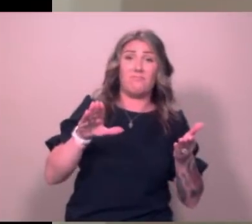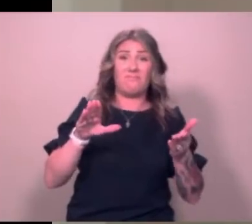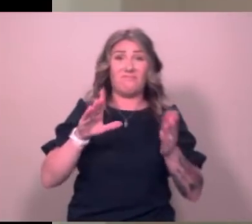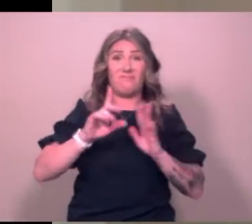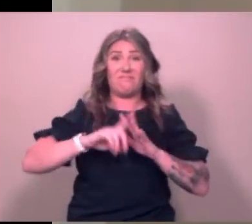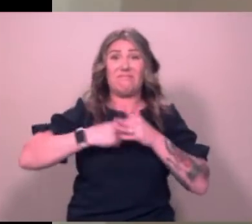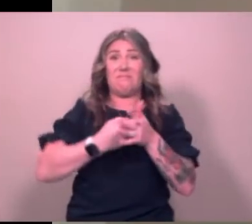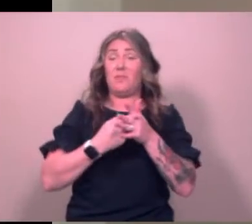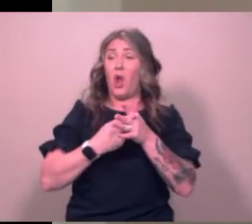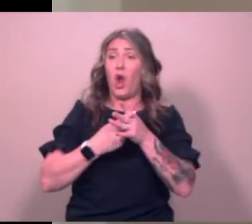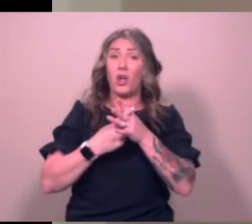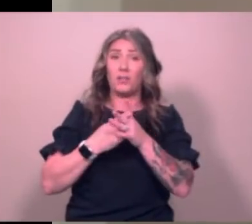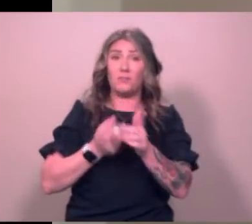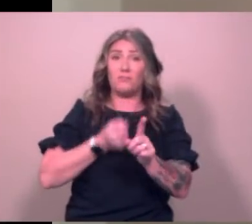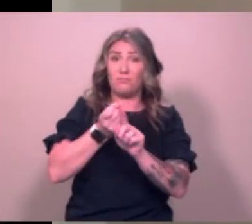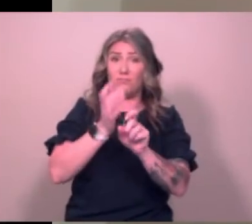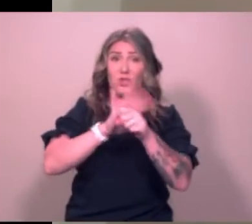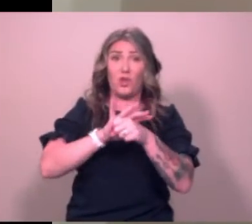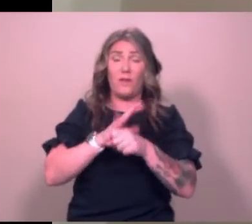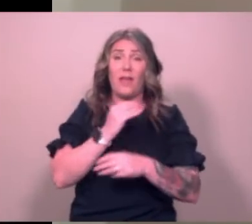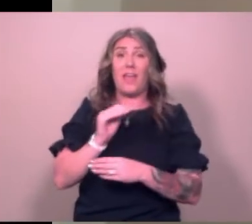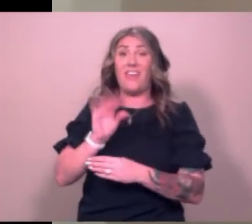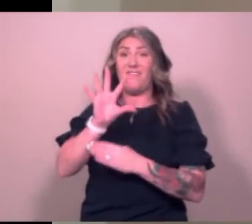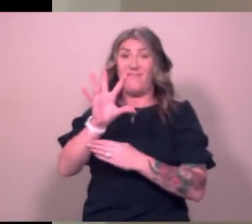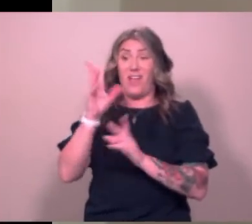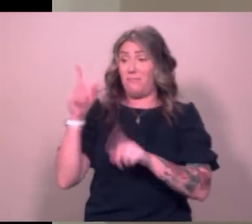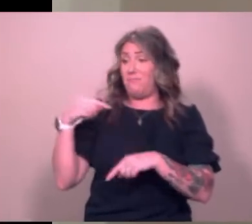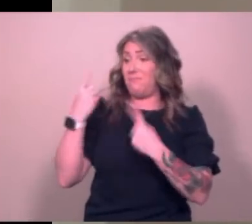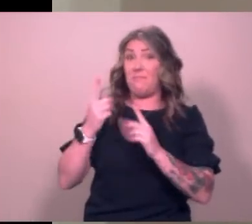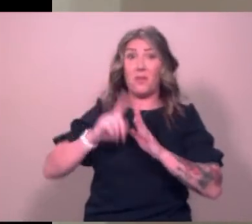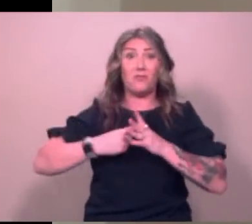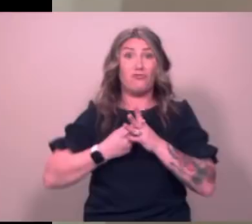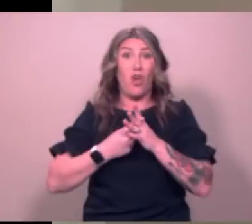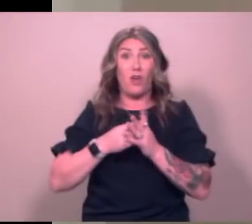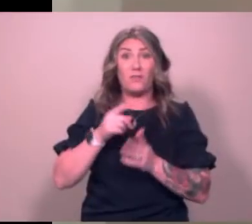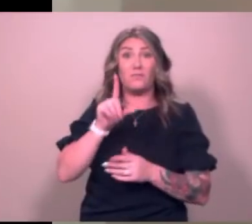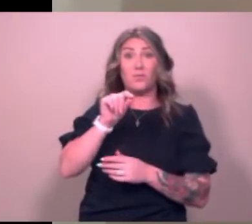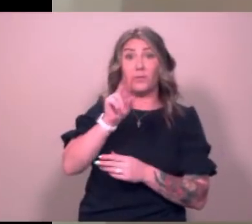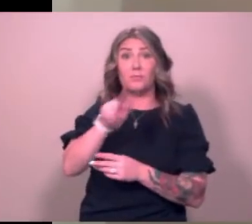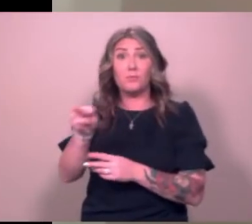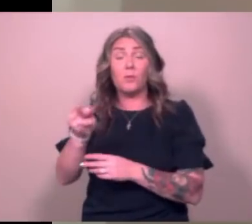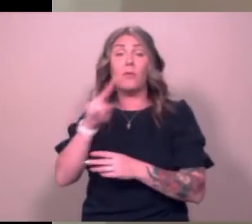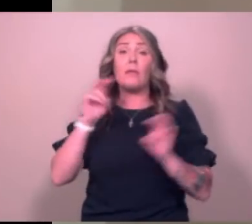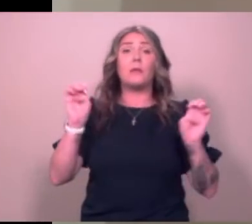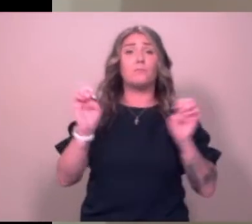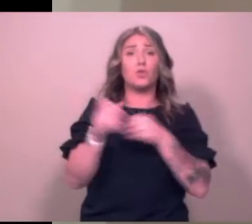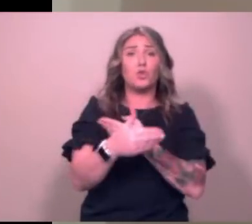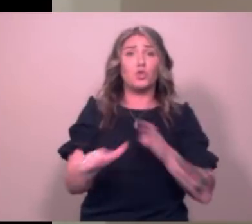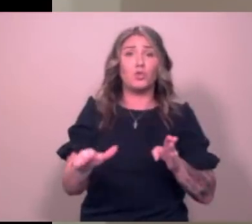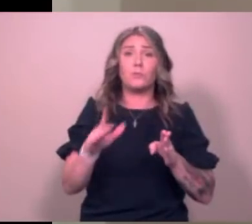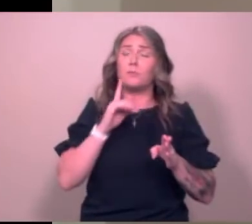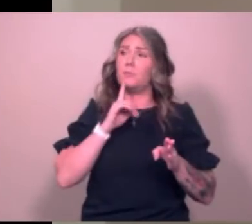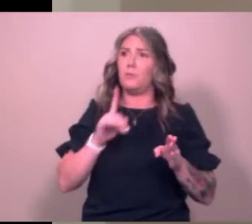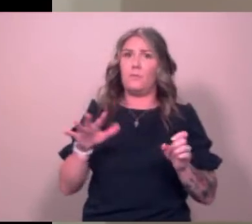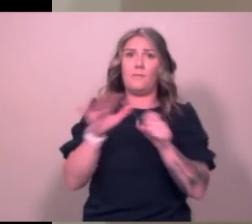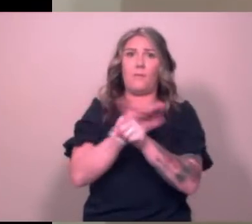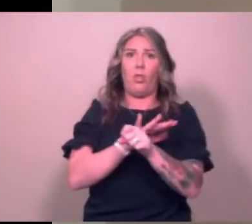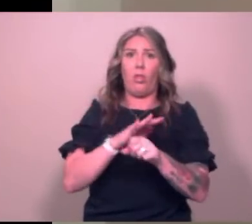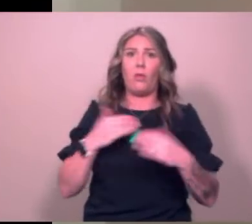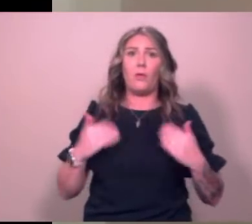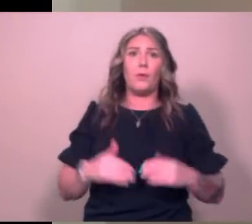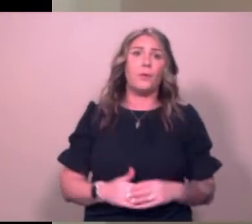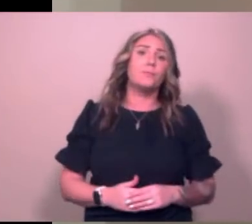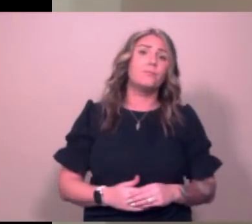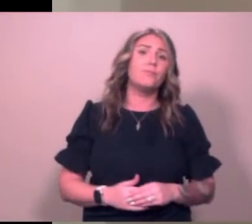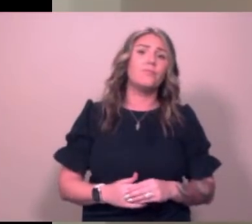the pandemic and 5 since the beginning of the year. Our ED continues to be over capacity.